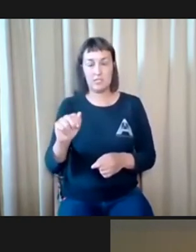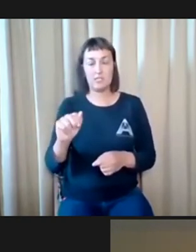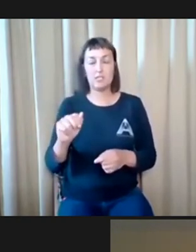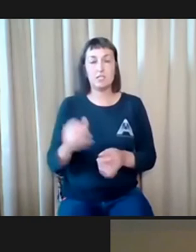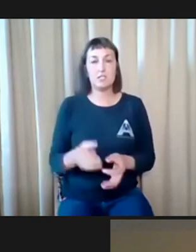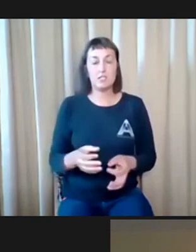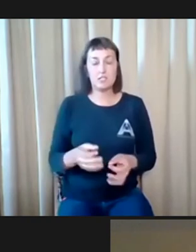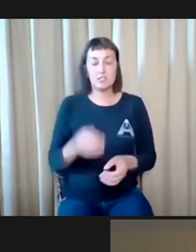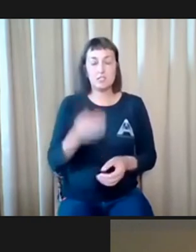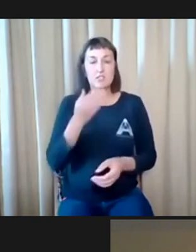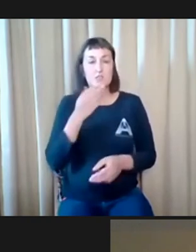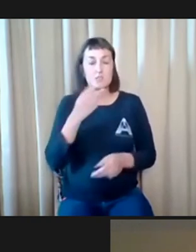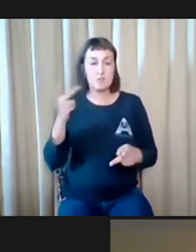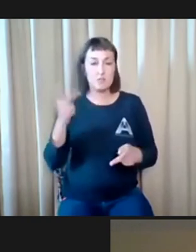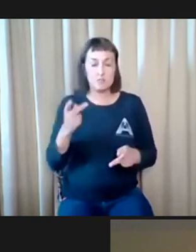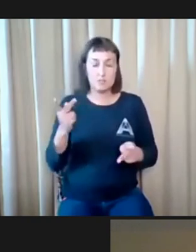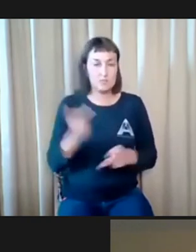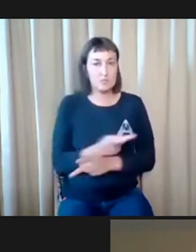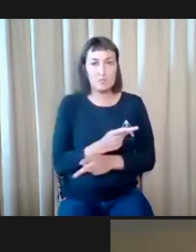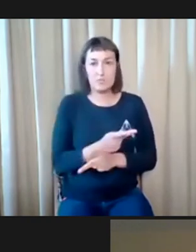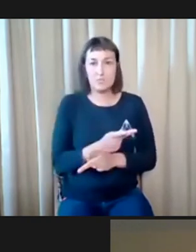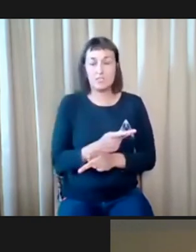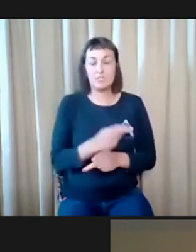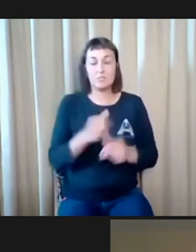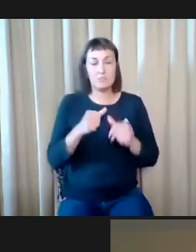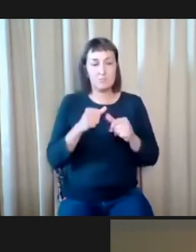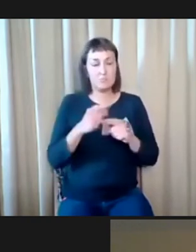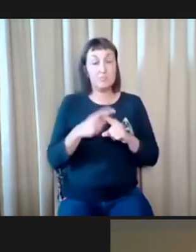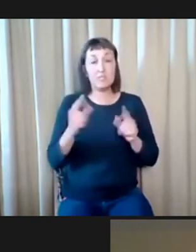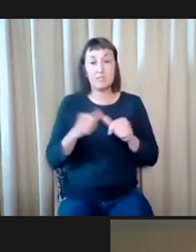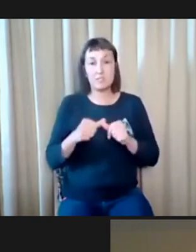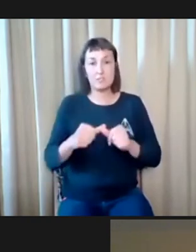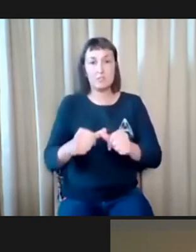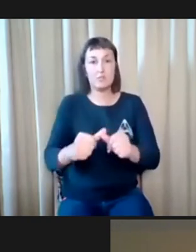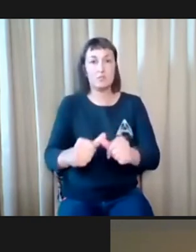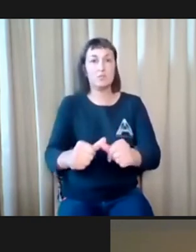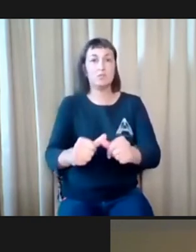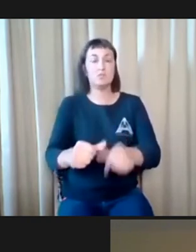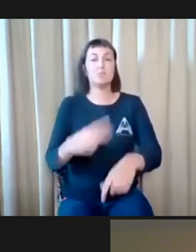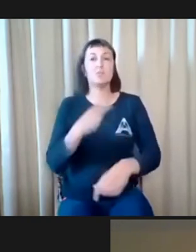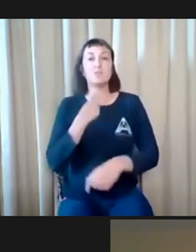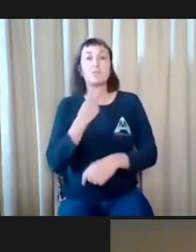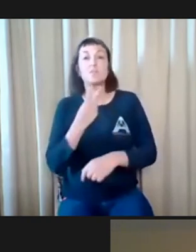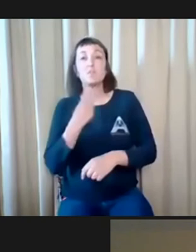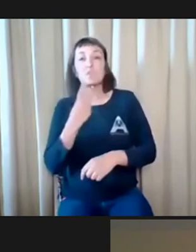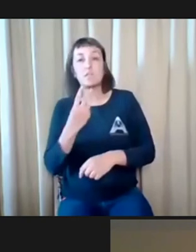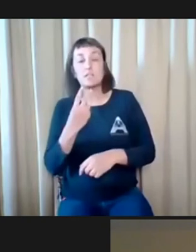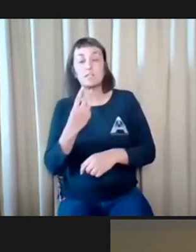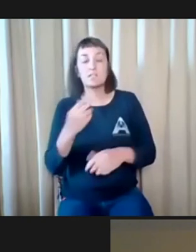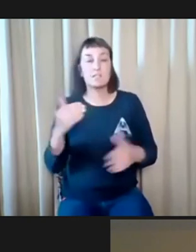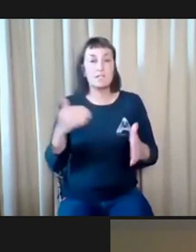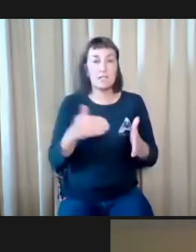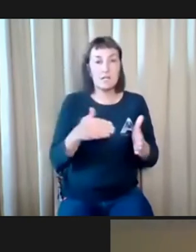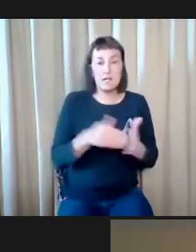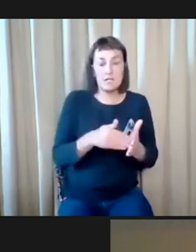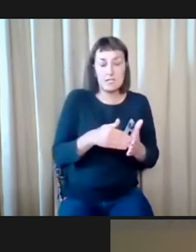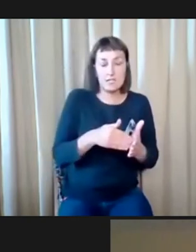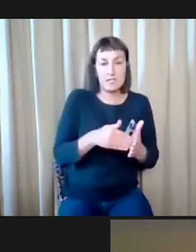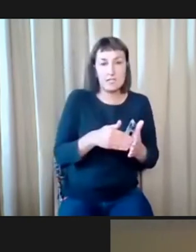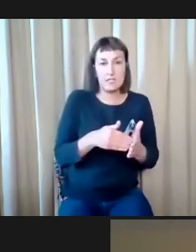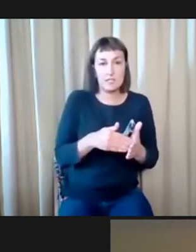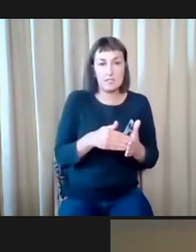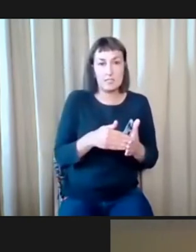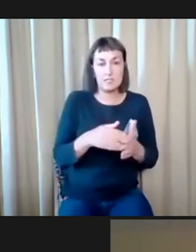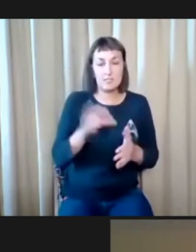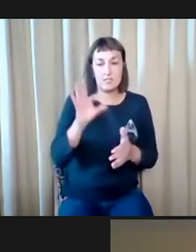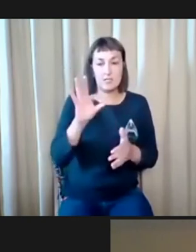on a daily basis, and yet you continue to fight the fight and be a voice against something that, you know, 99% of us